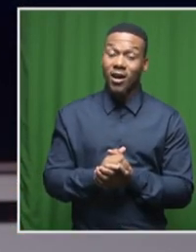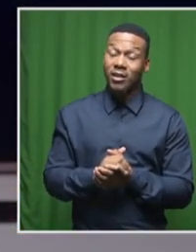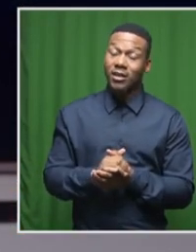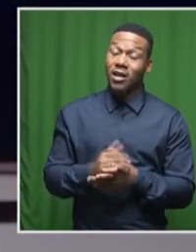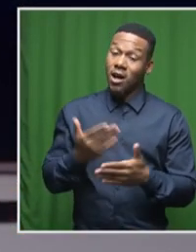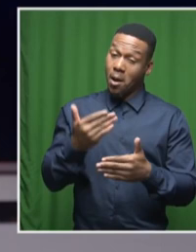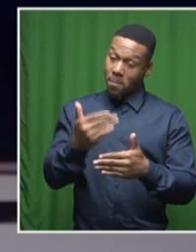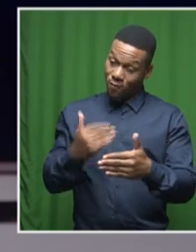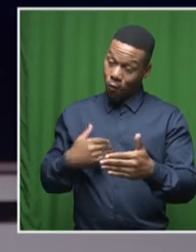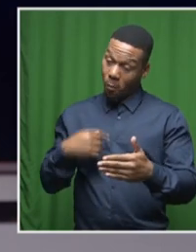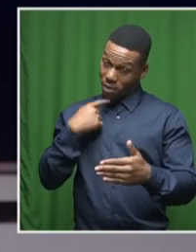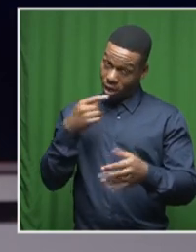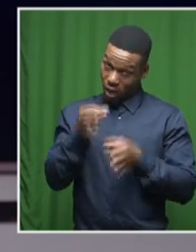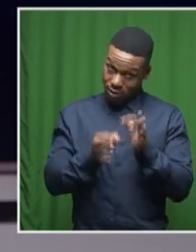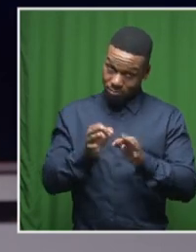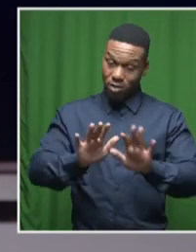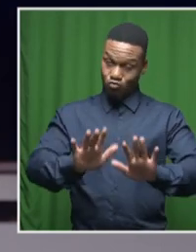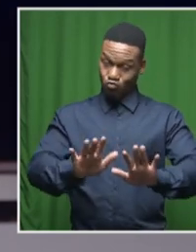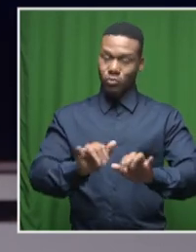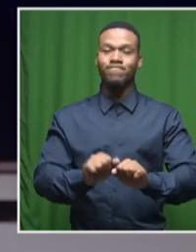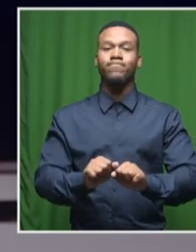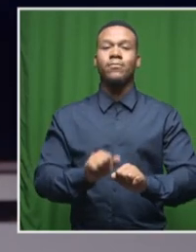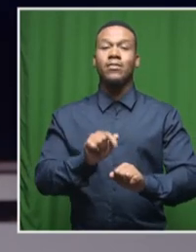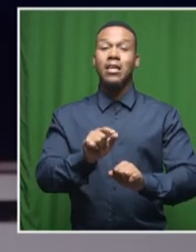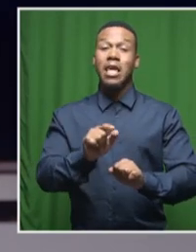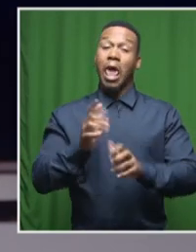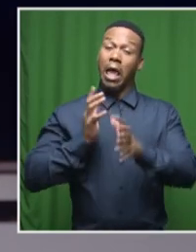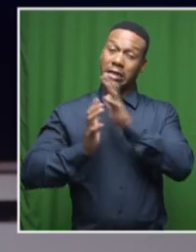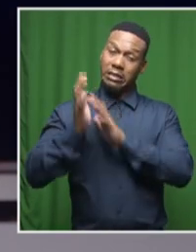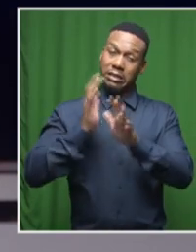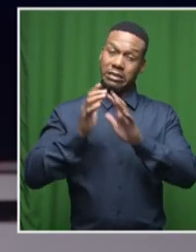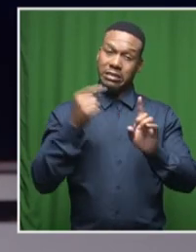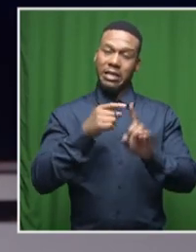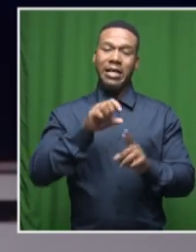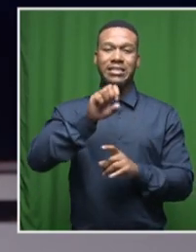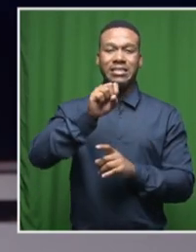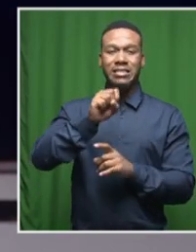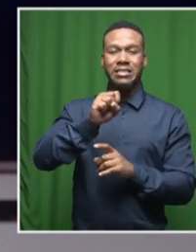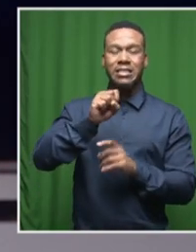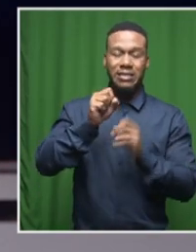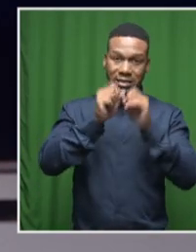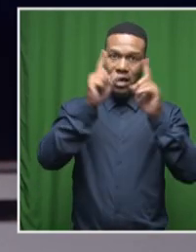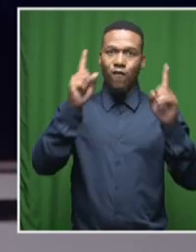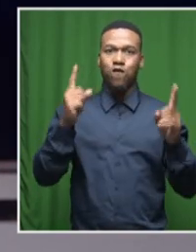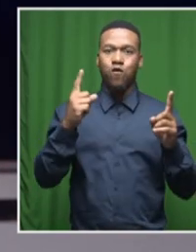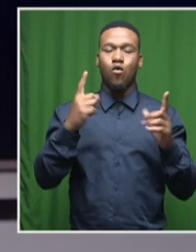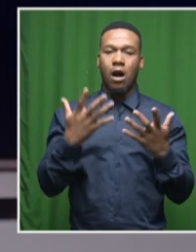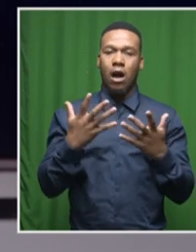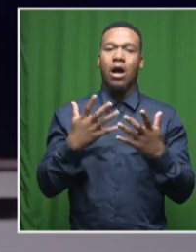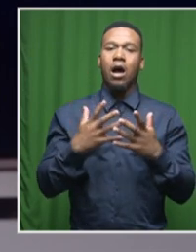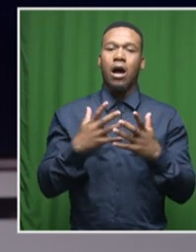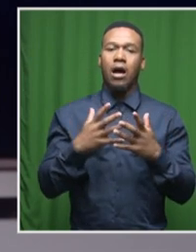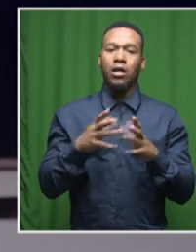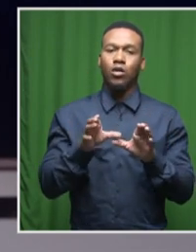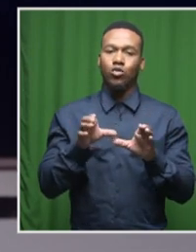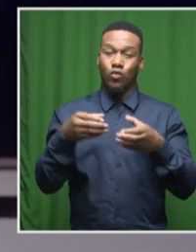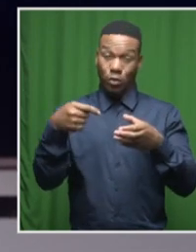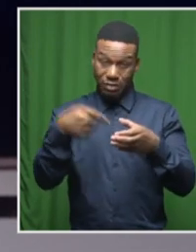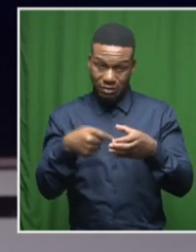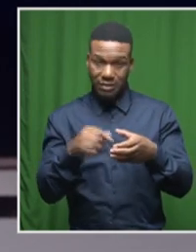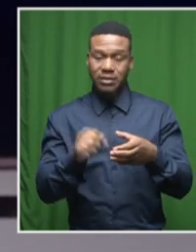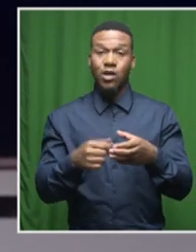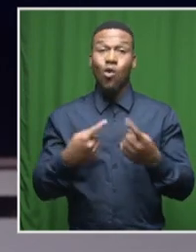Before we get there, the history of Siyavuka Lateral Improvement, yes. we work with